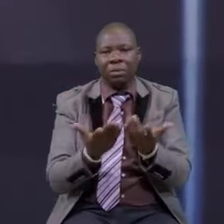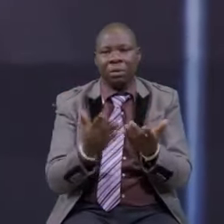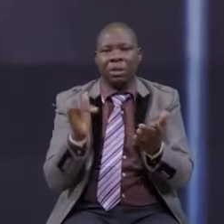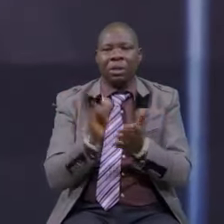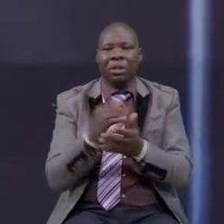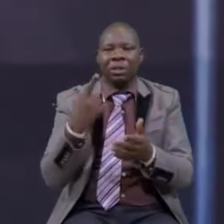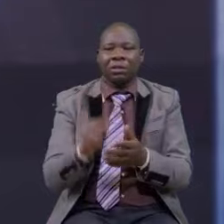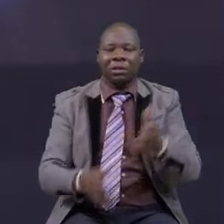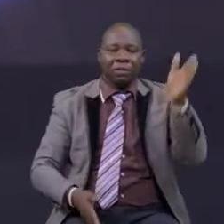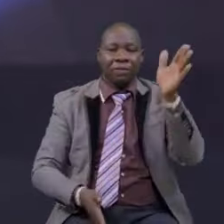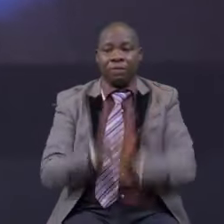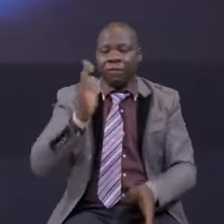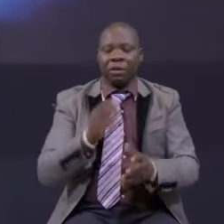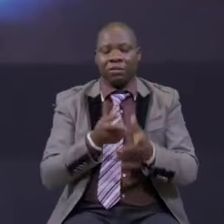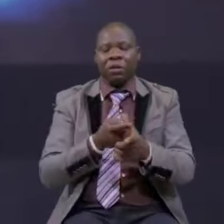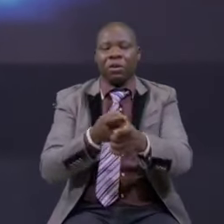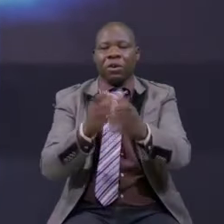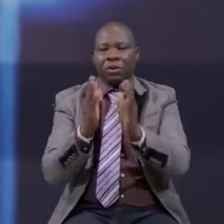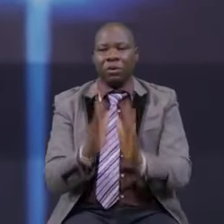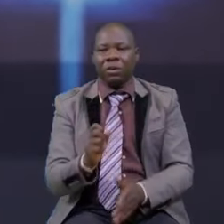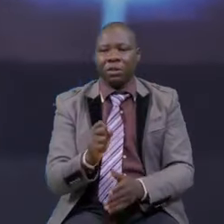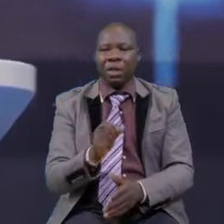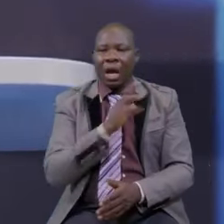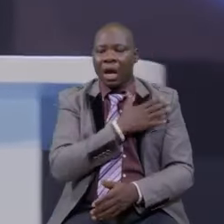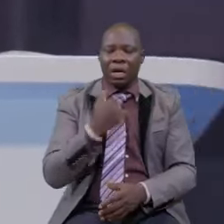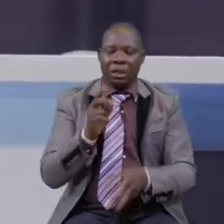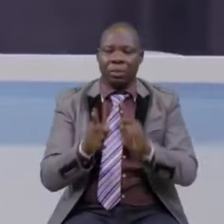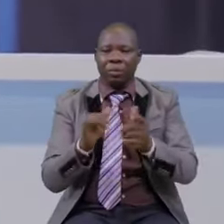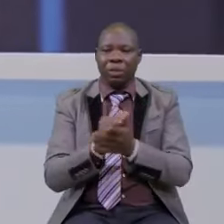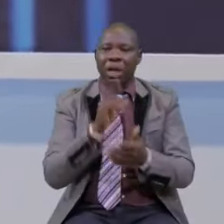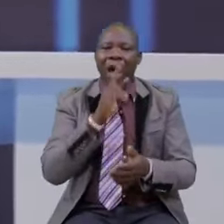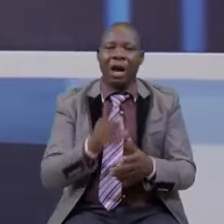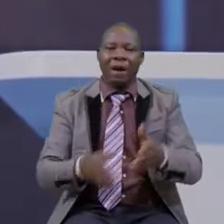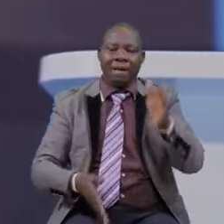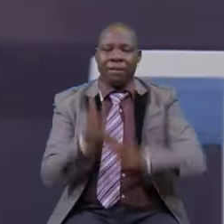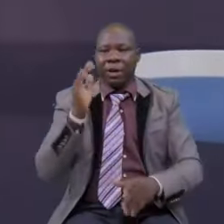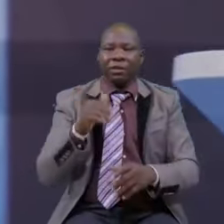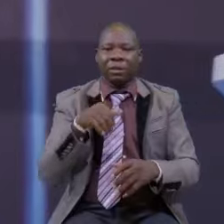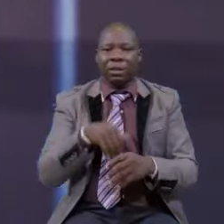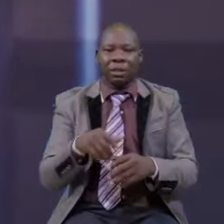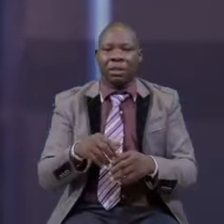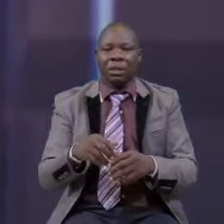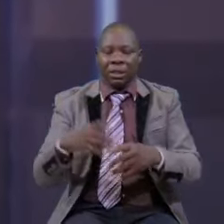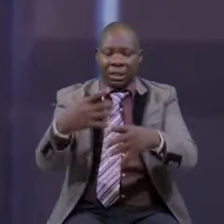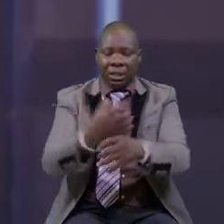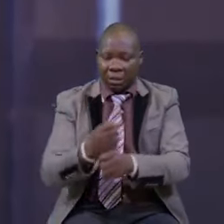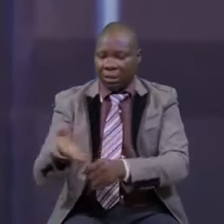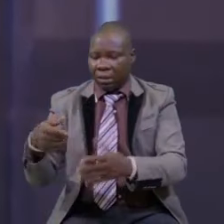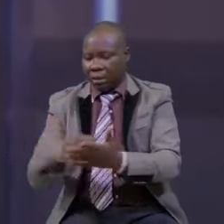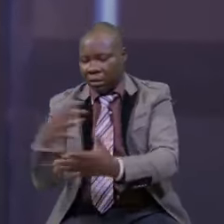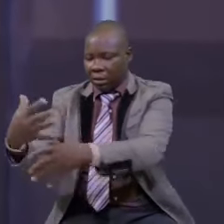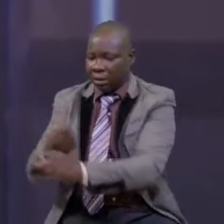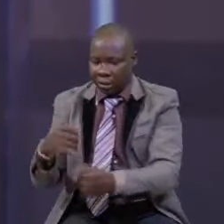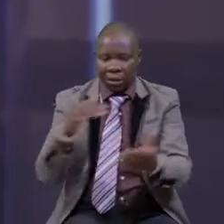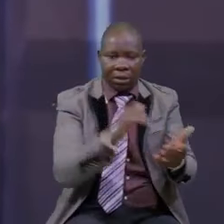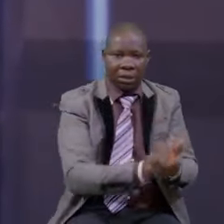fast runners and the people who are fast in grabbing this and grabbing that, I said, they're going